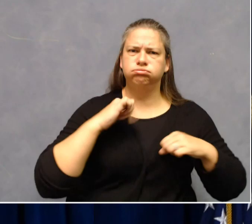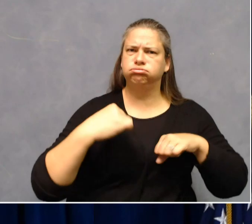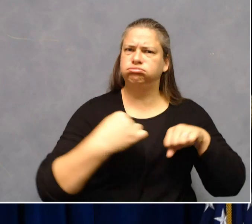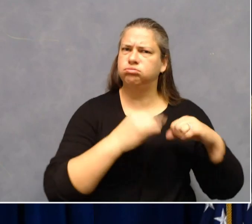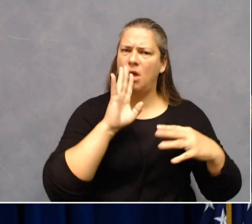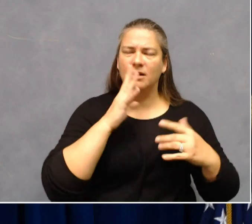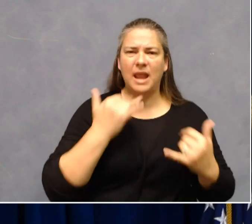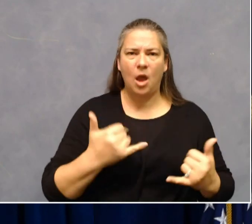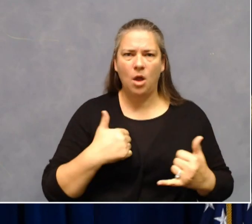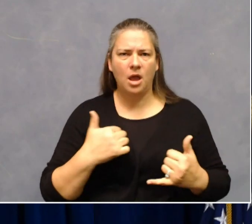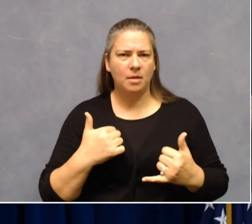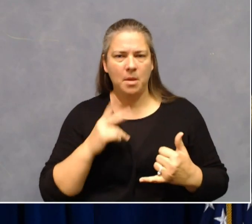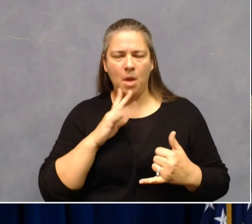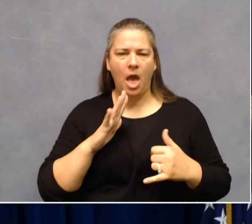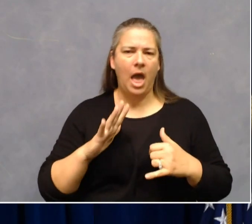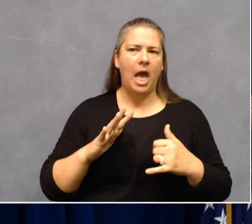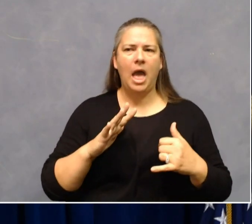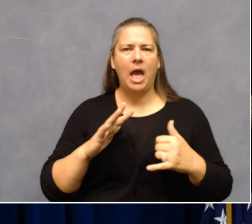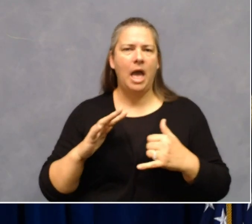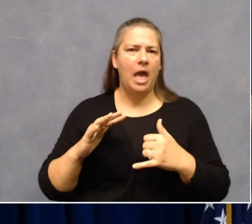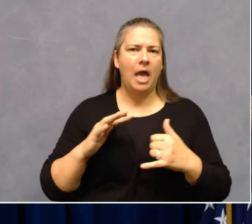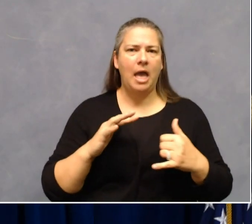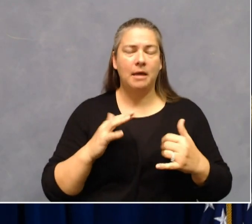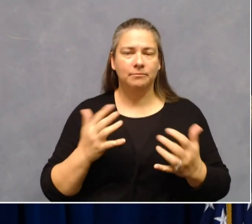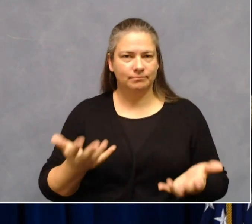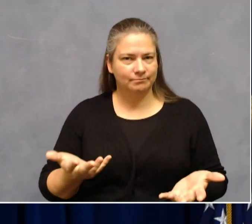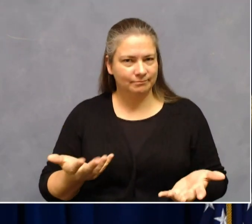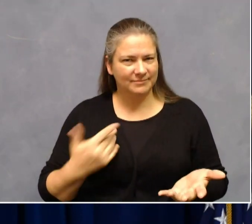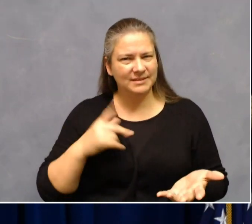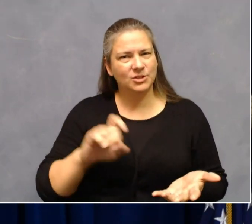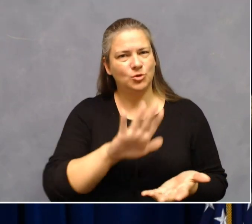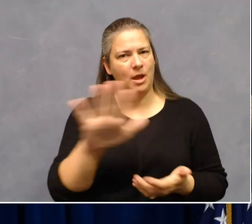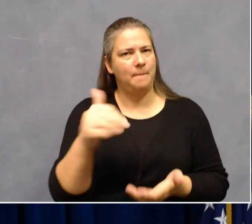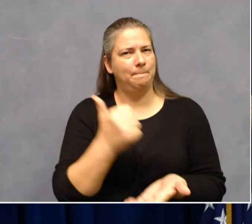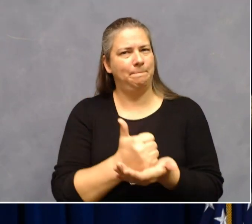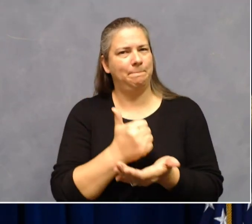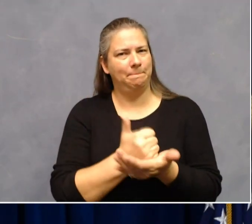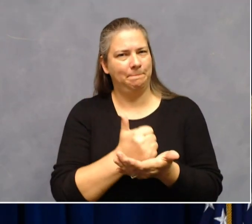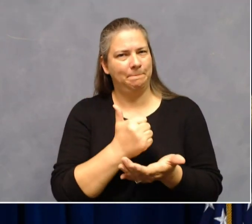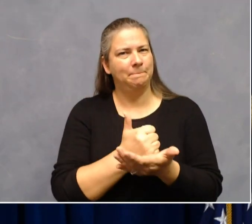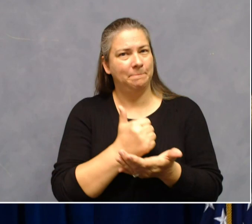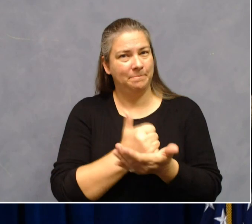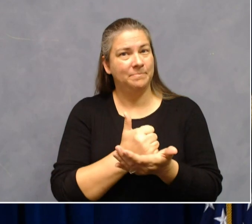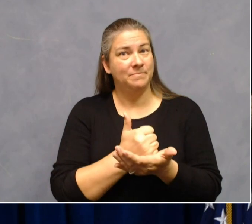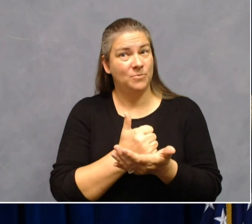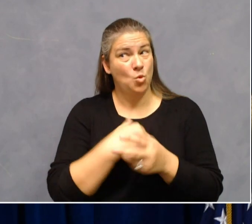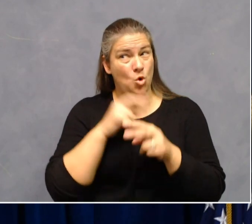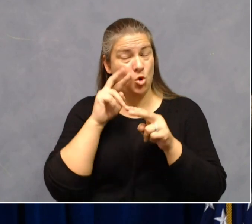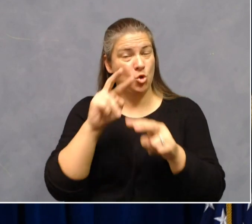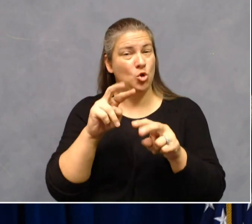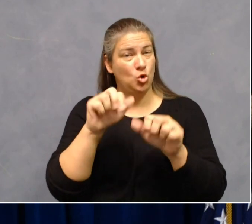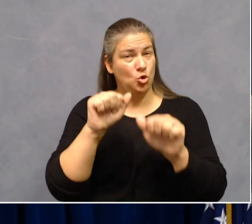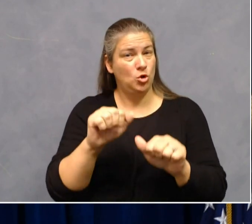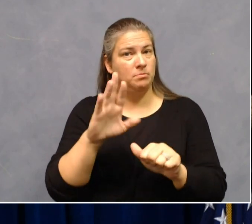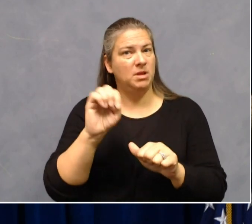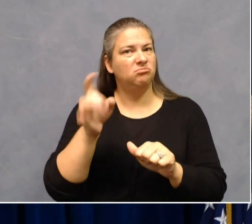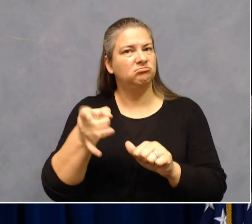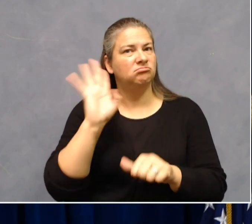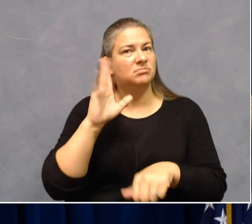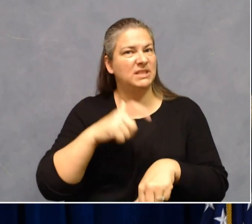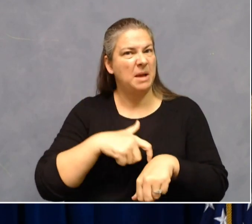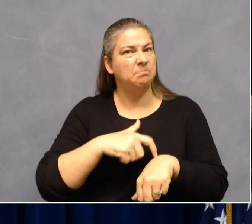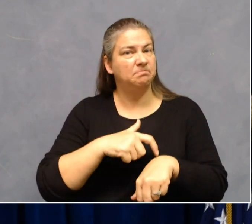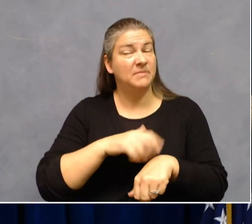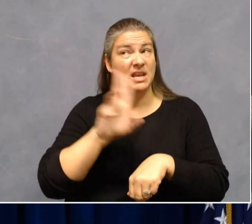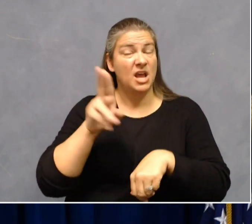We need your help. We are looking at potentially grim times. National health experts saying that